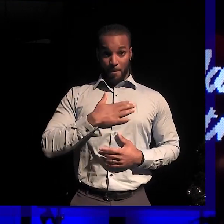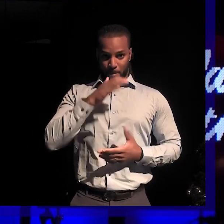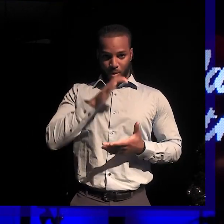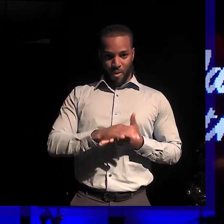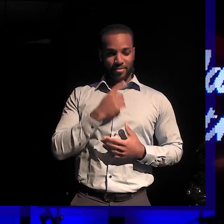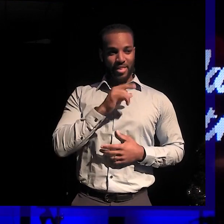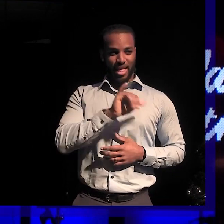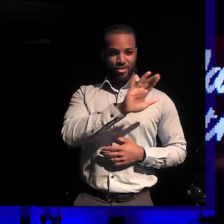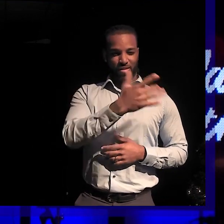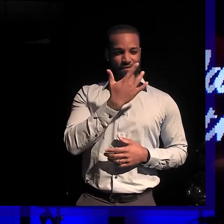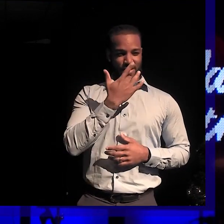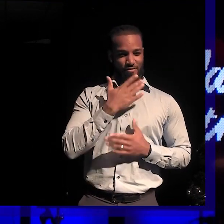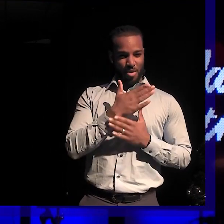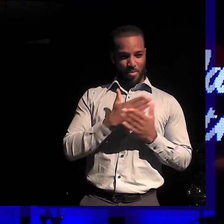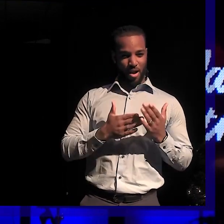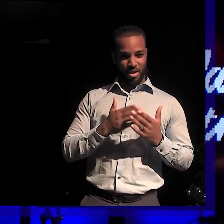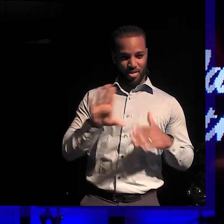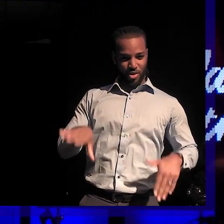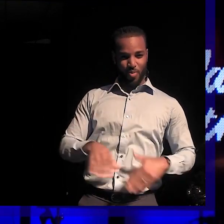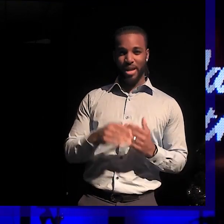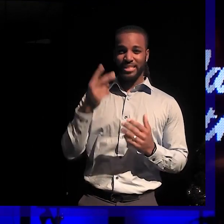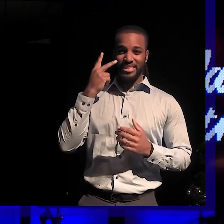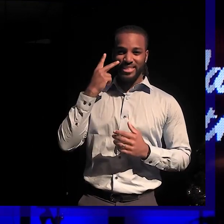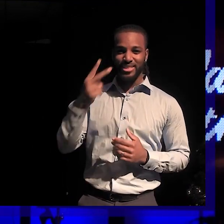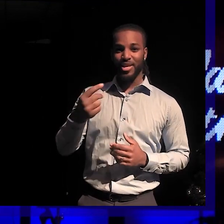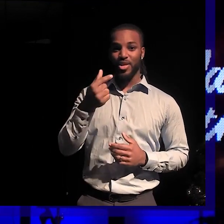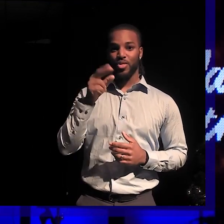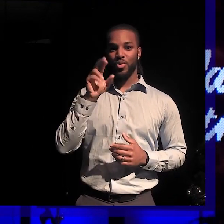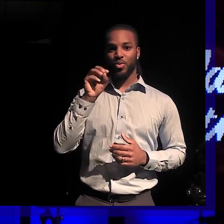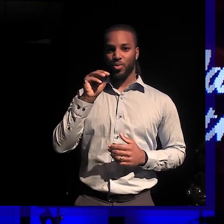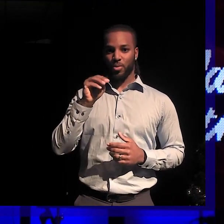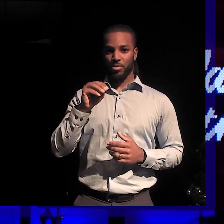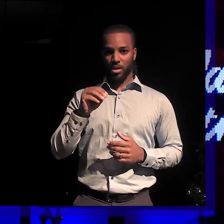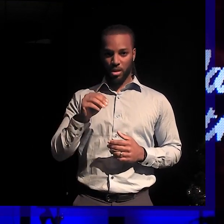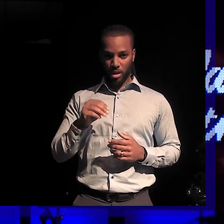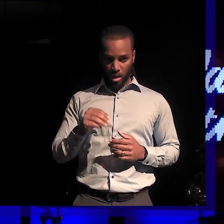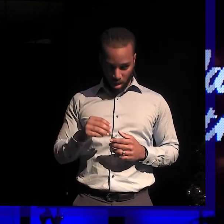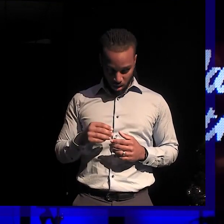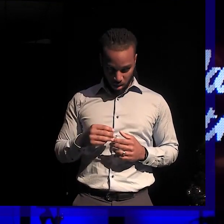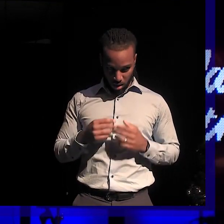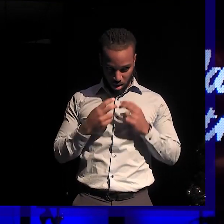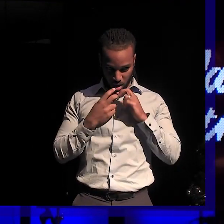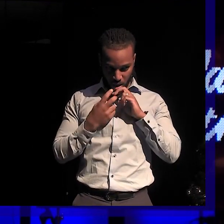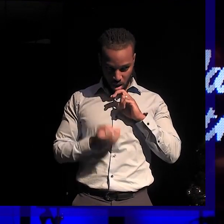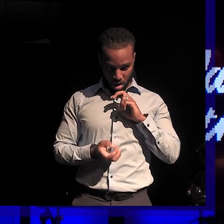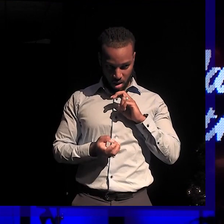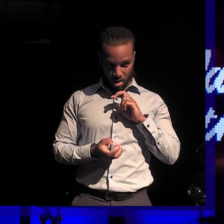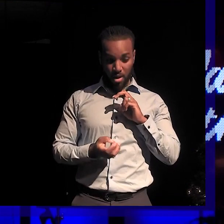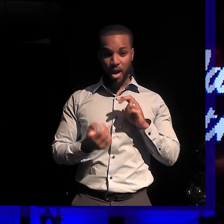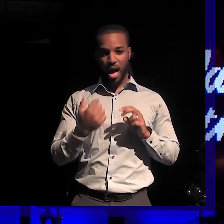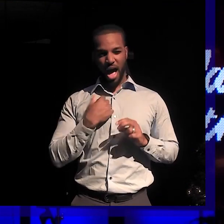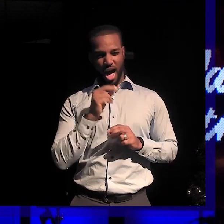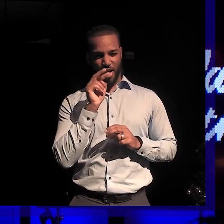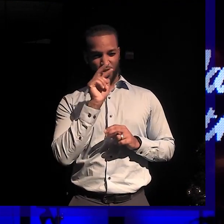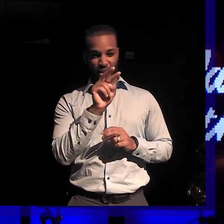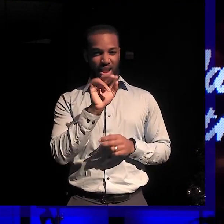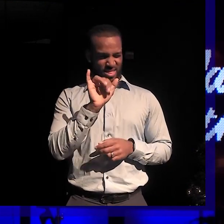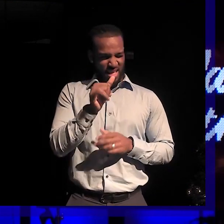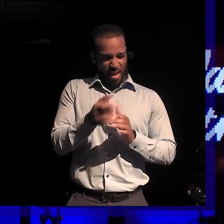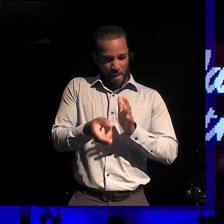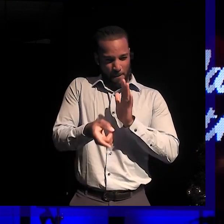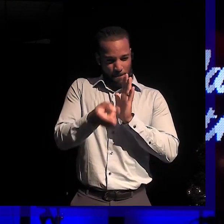favorite part in the wedding, to see the groom's chin begin to wrinkle. And just that moment where I'm looking at her, and in